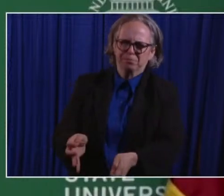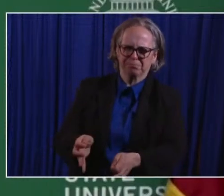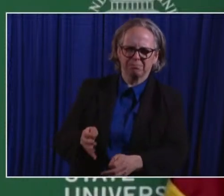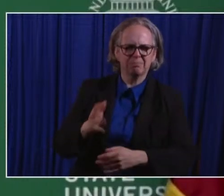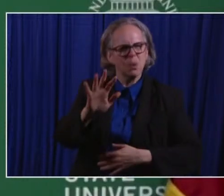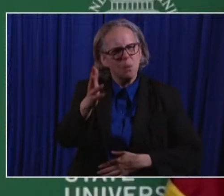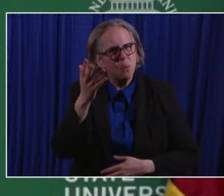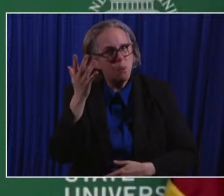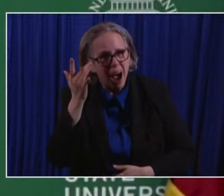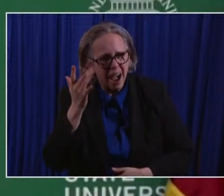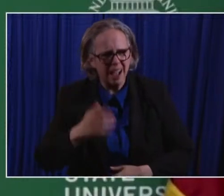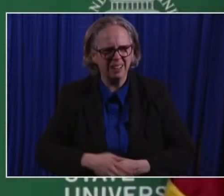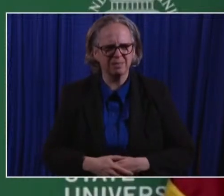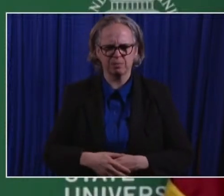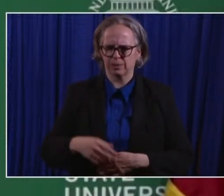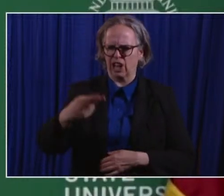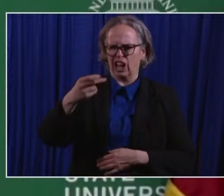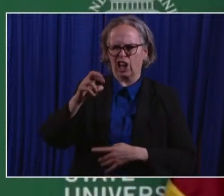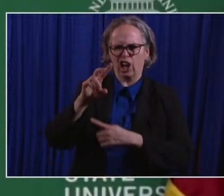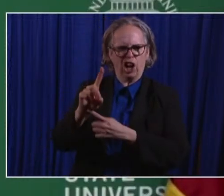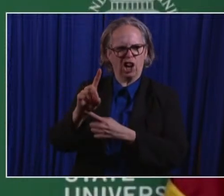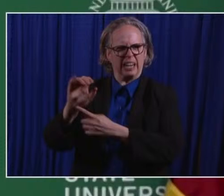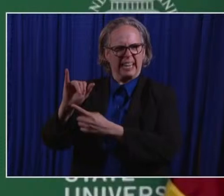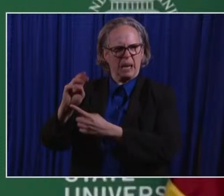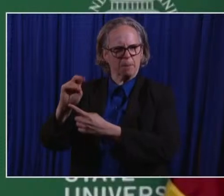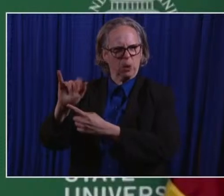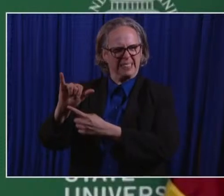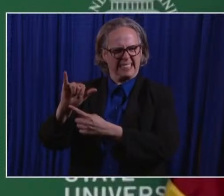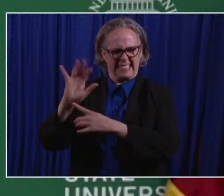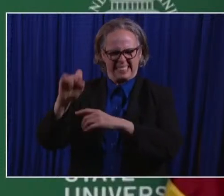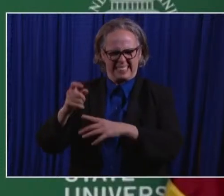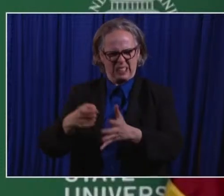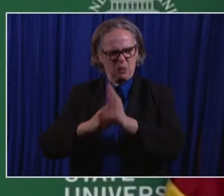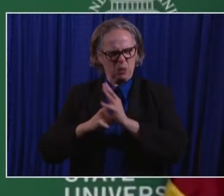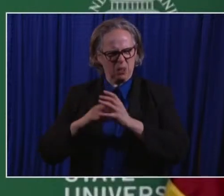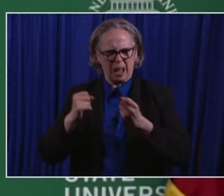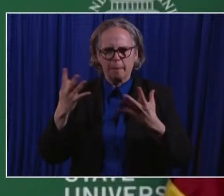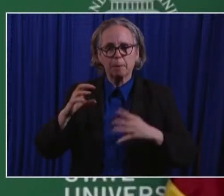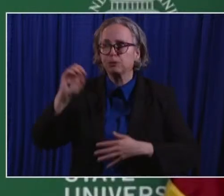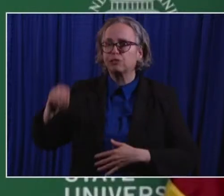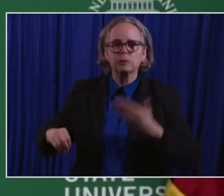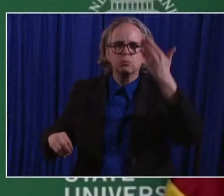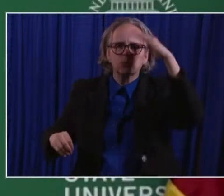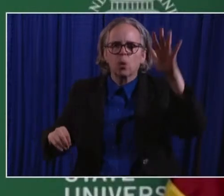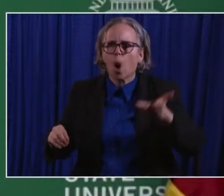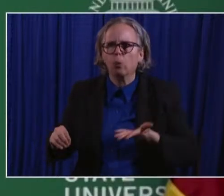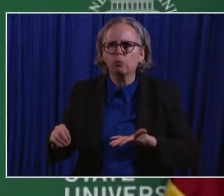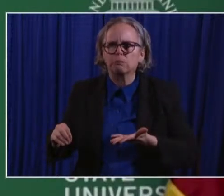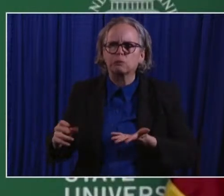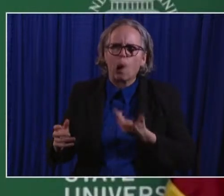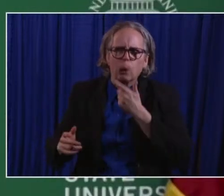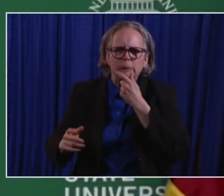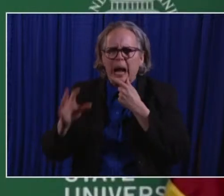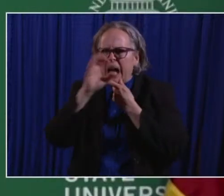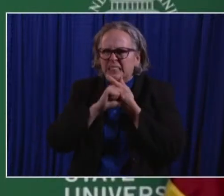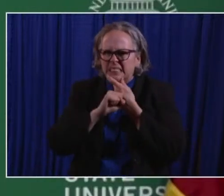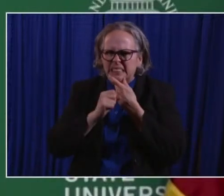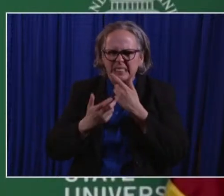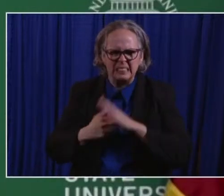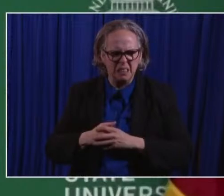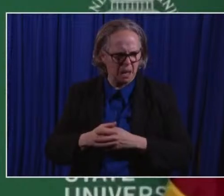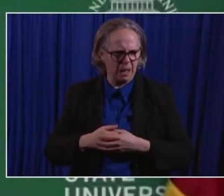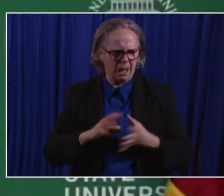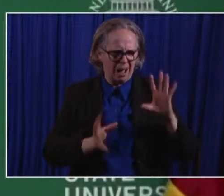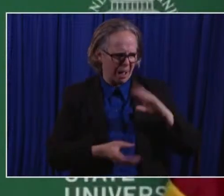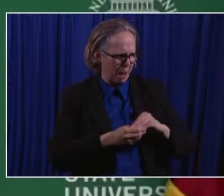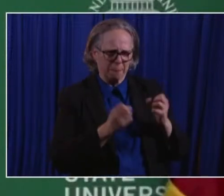herd immunity will constitute, and nor are we sure exactly how many people still are carrying immunity even